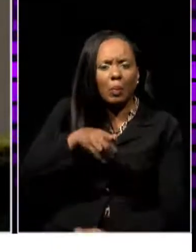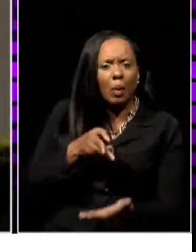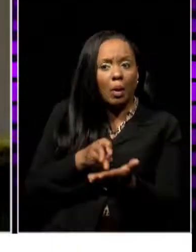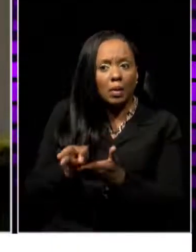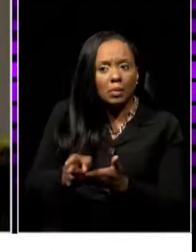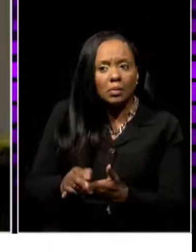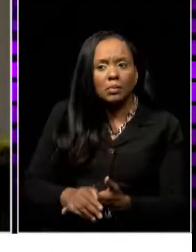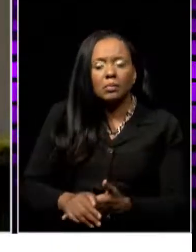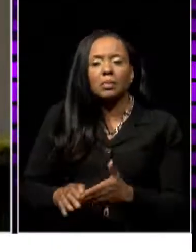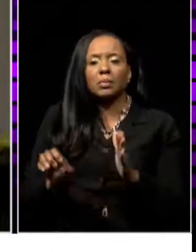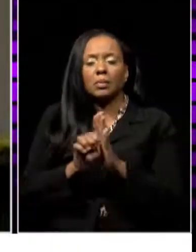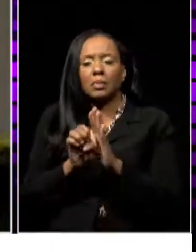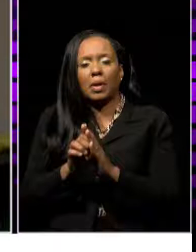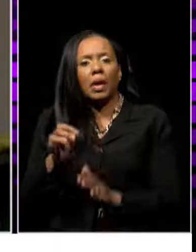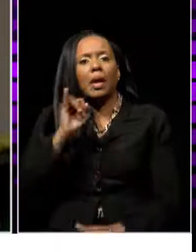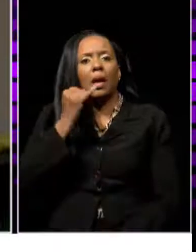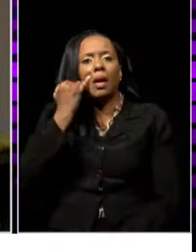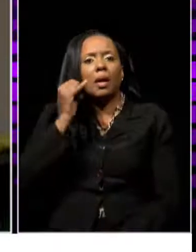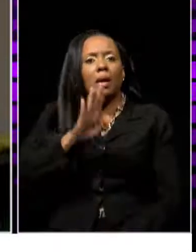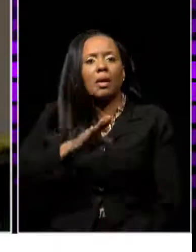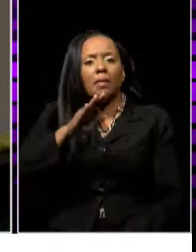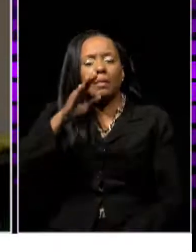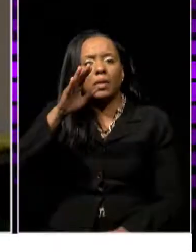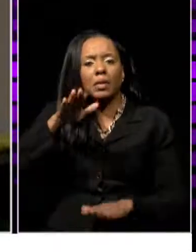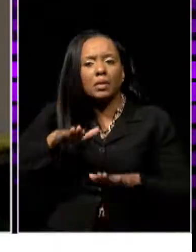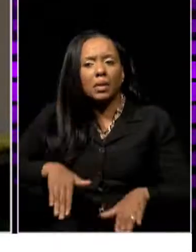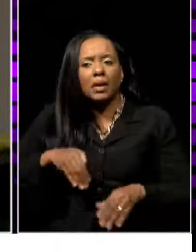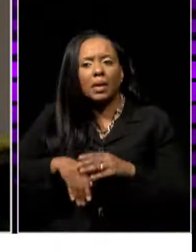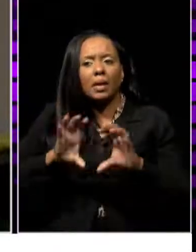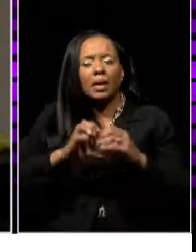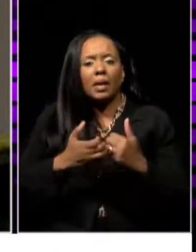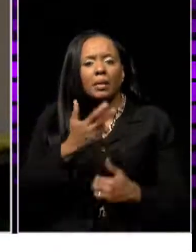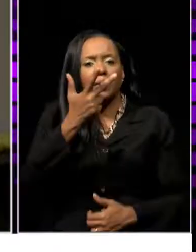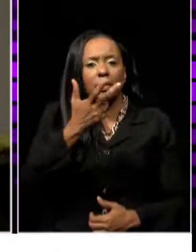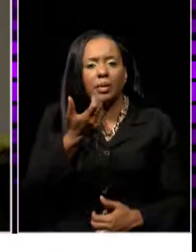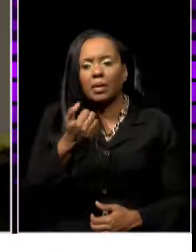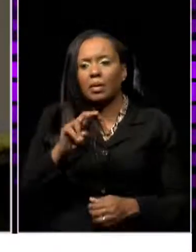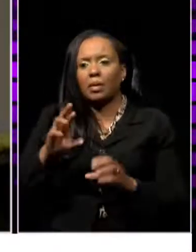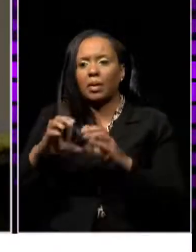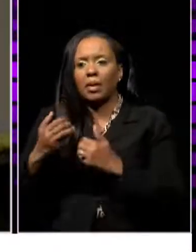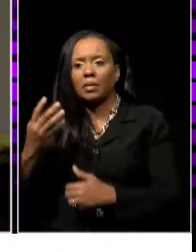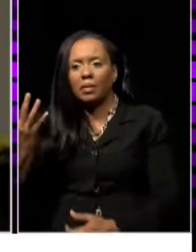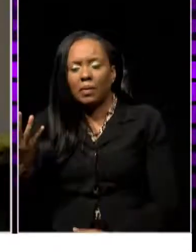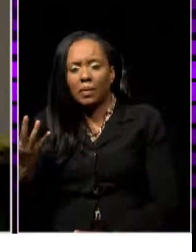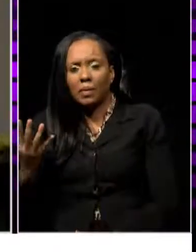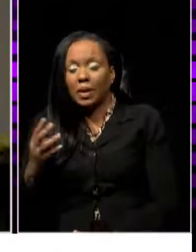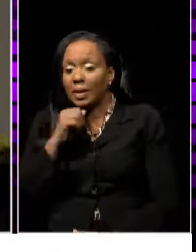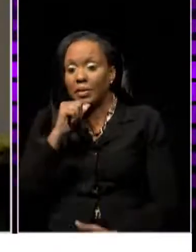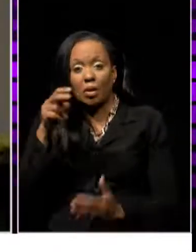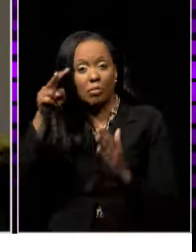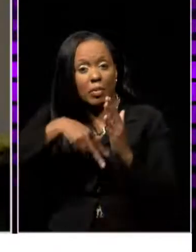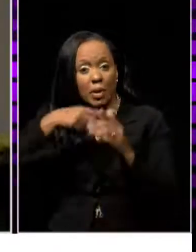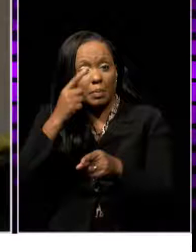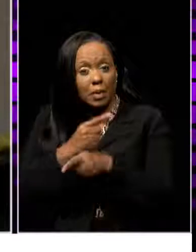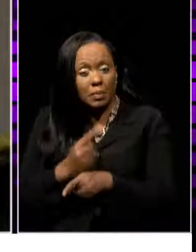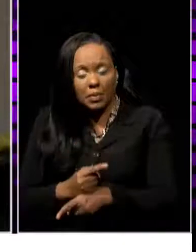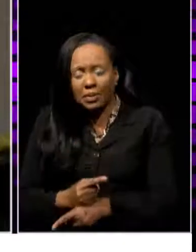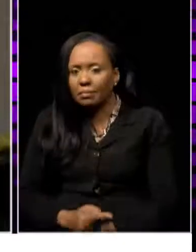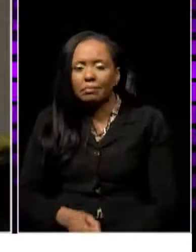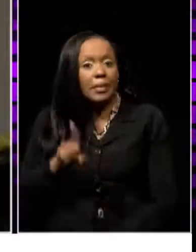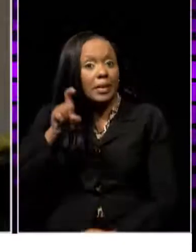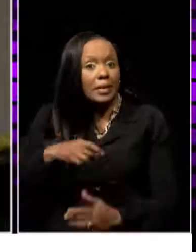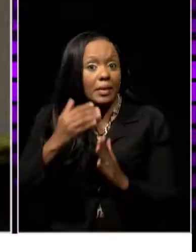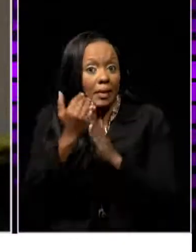child is in class 3 or class 4 and they're not reading, your child needs lessons. The curriculum that the teacher is required to